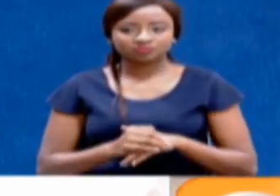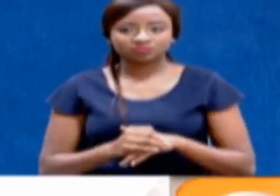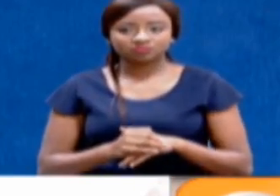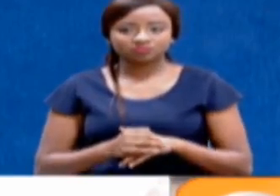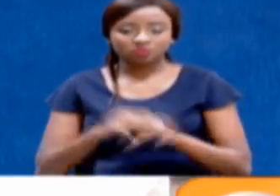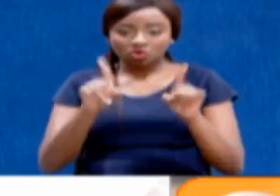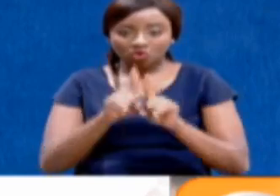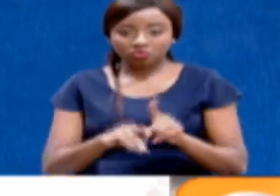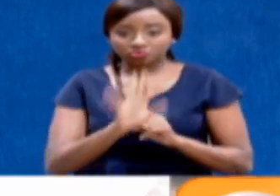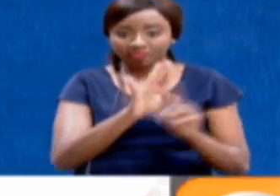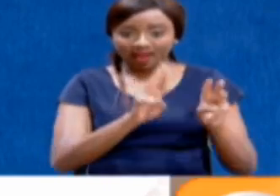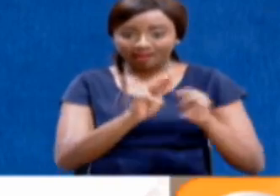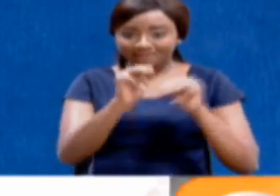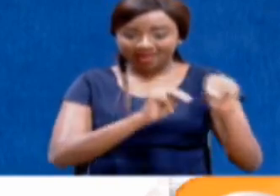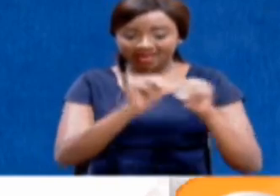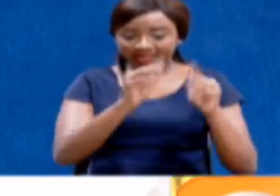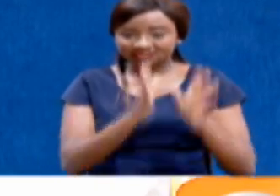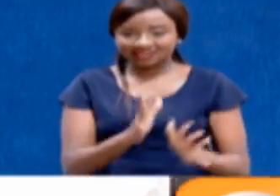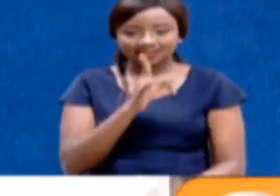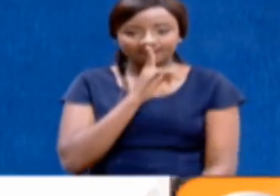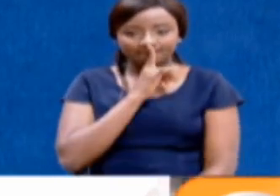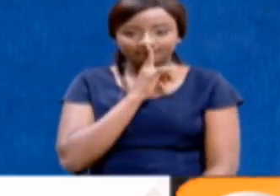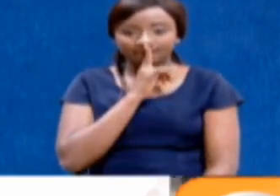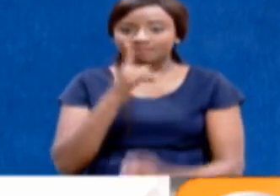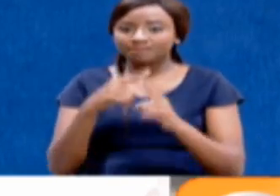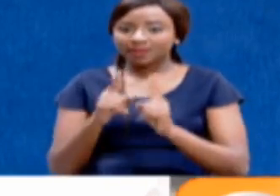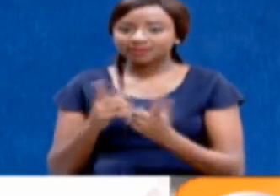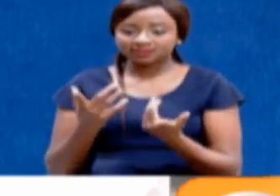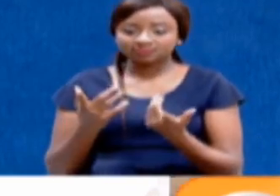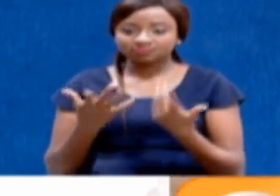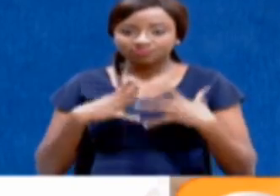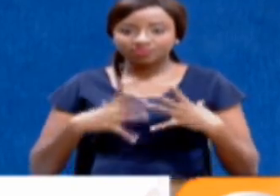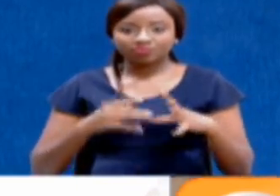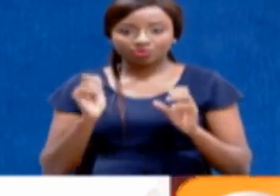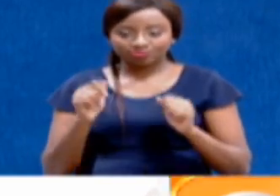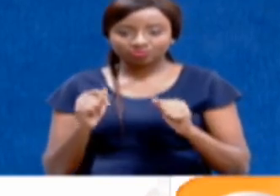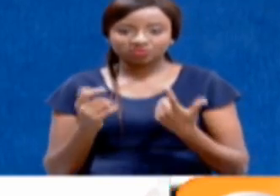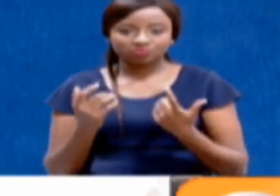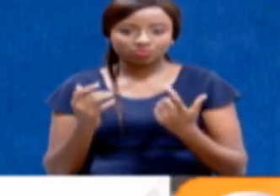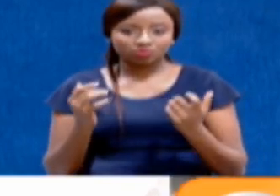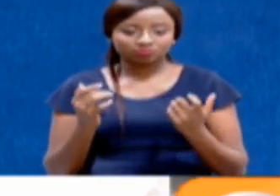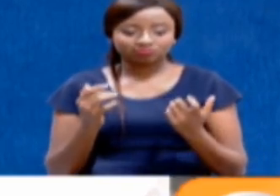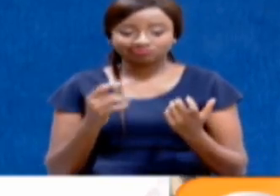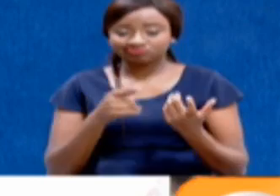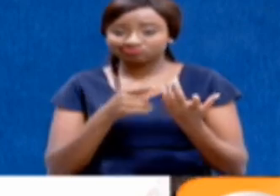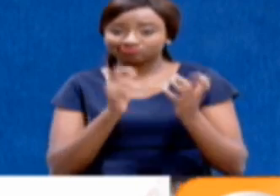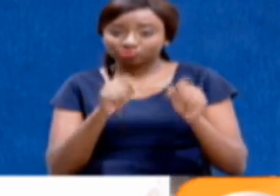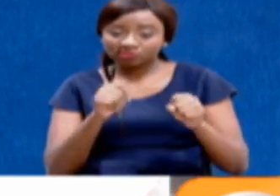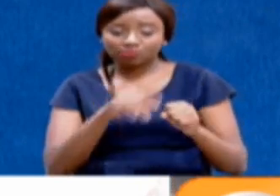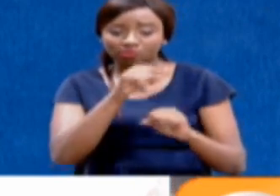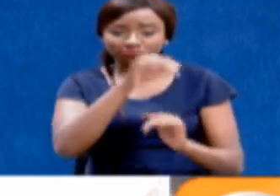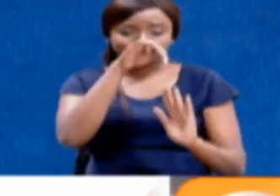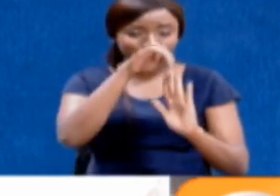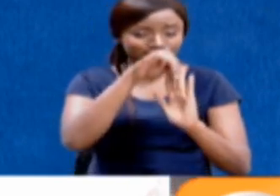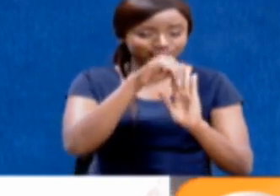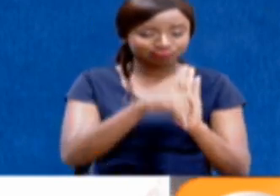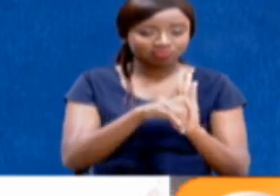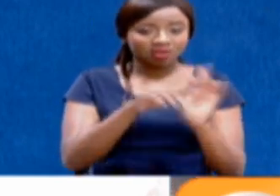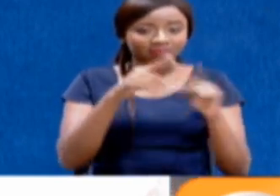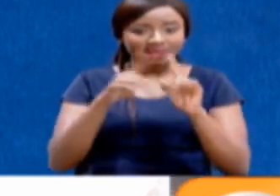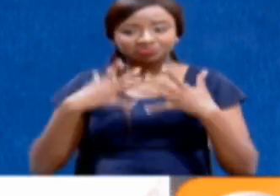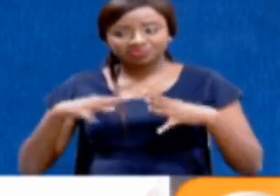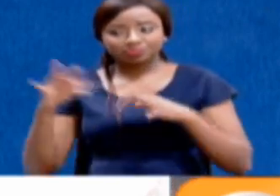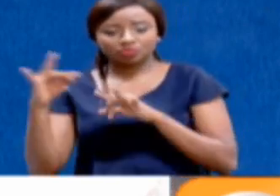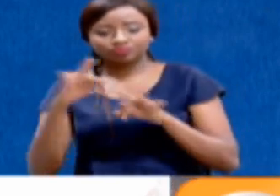its management remains mum, the clouds could be gathering for Tuskys Supermarket. But stakeholders and